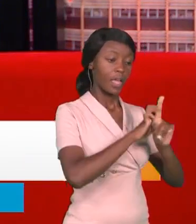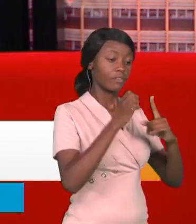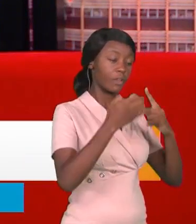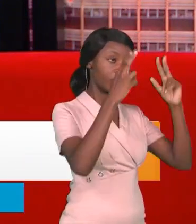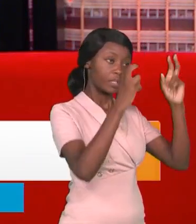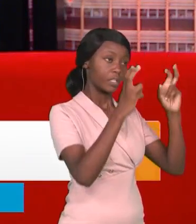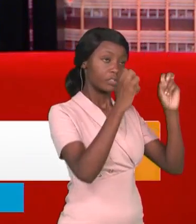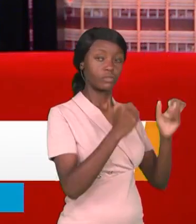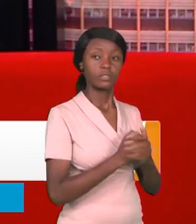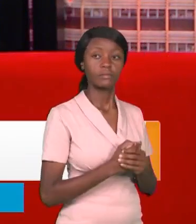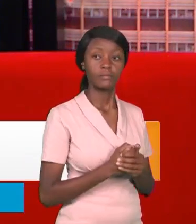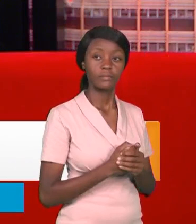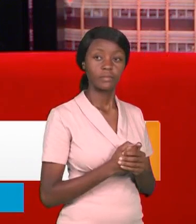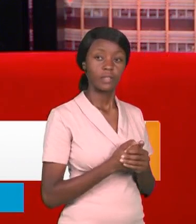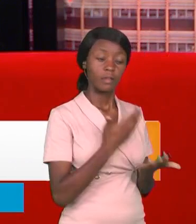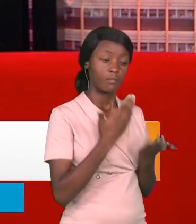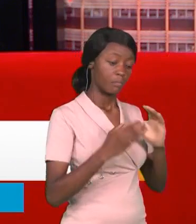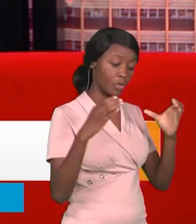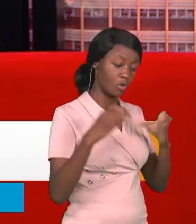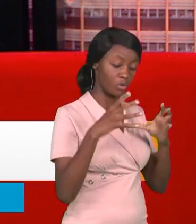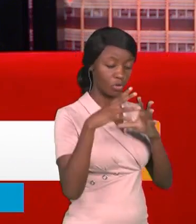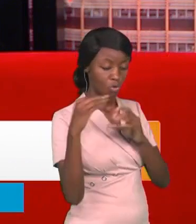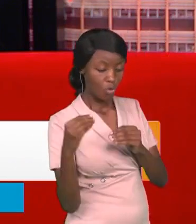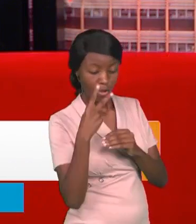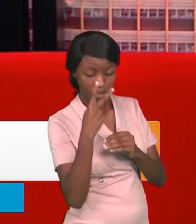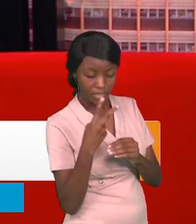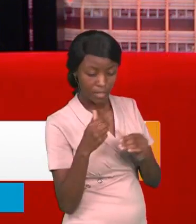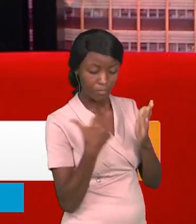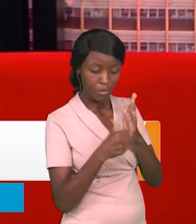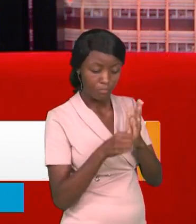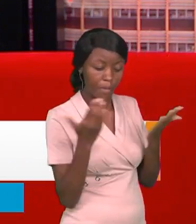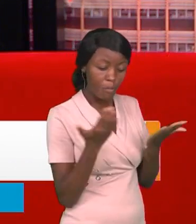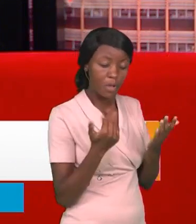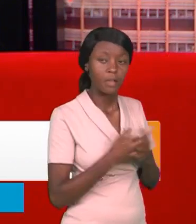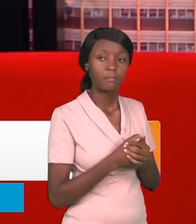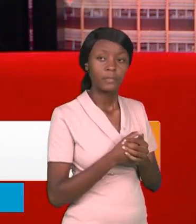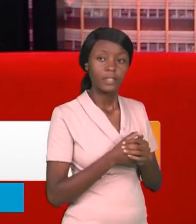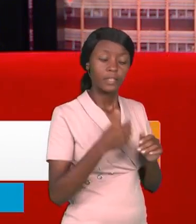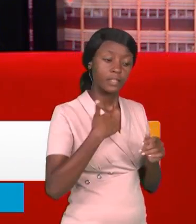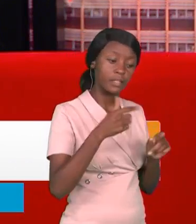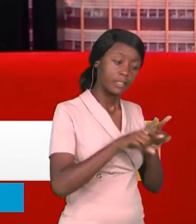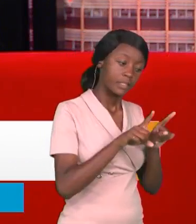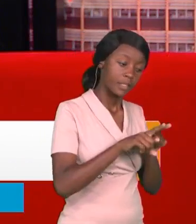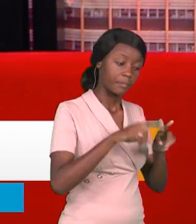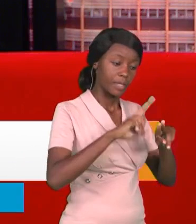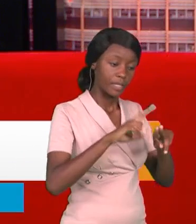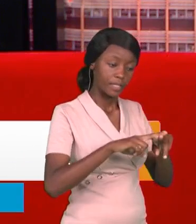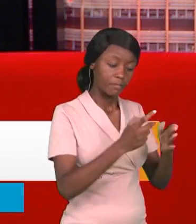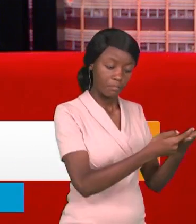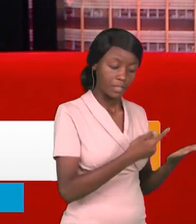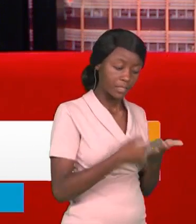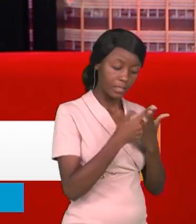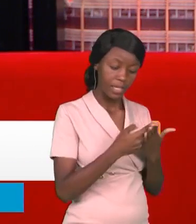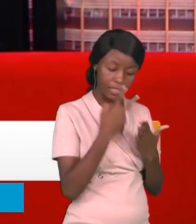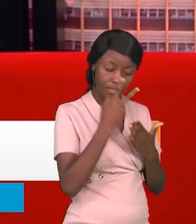issues. They go to communities and see the problems which are there. And we sit together, we see how we can come